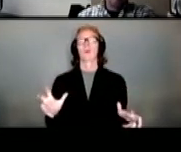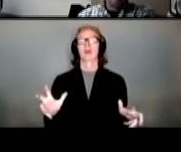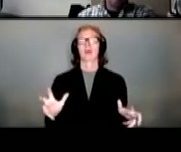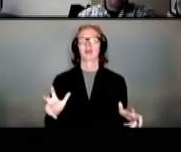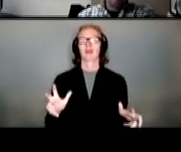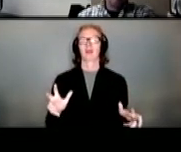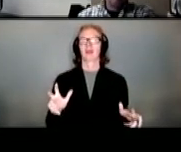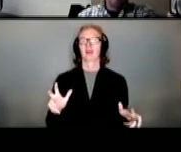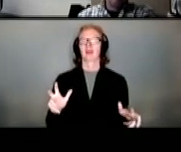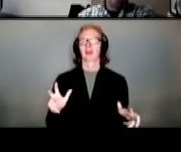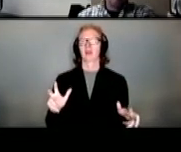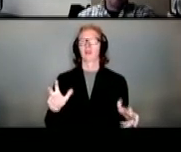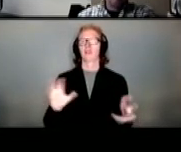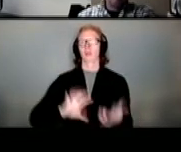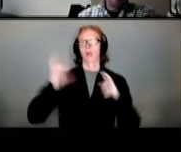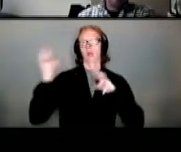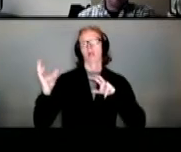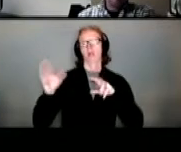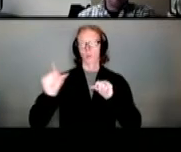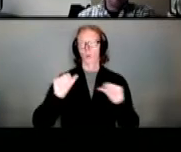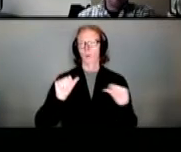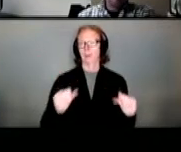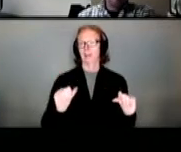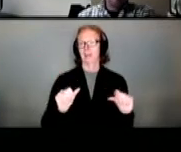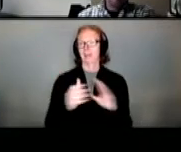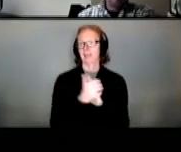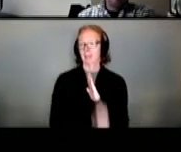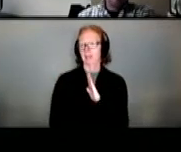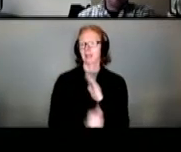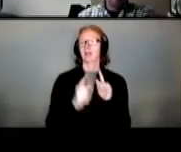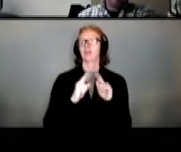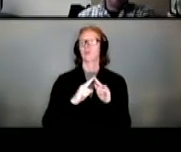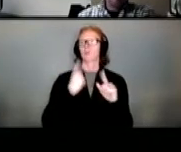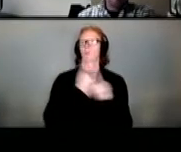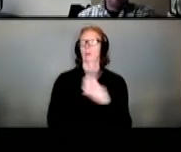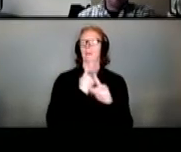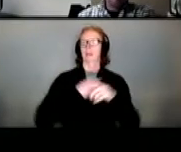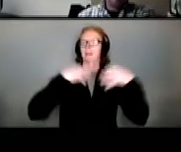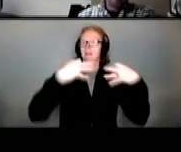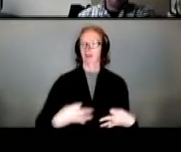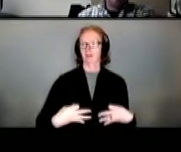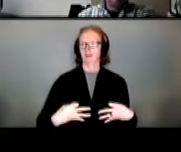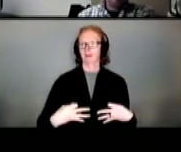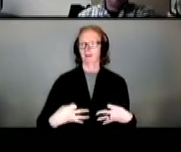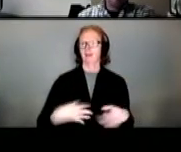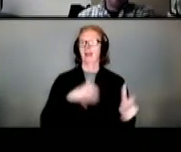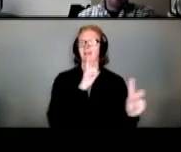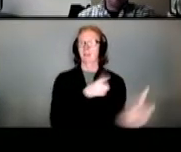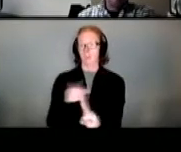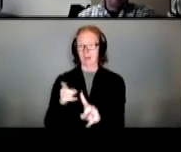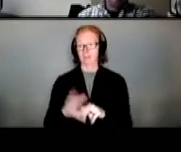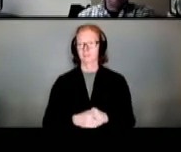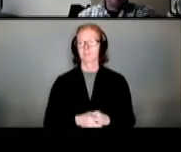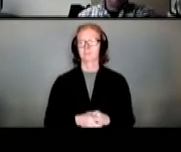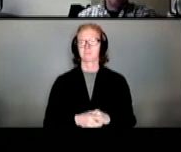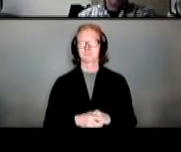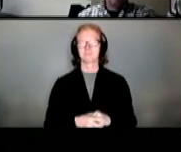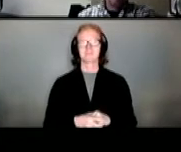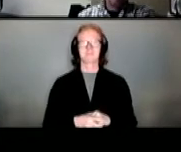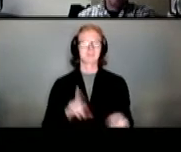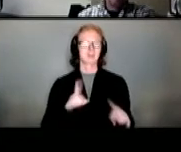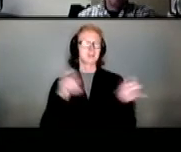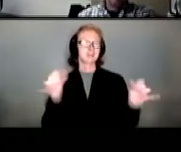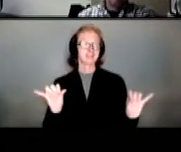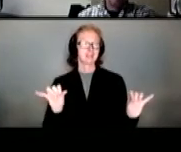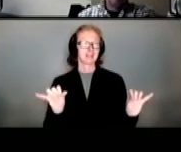upset your ability to properly define, you know, what a point is. But I think just